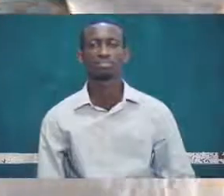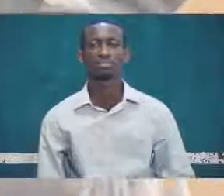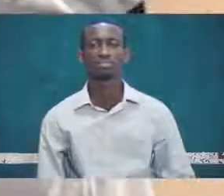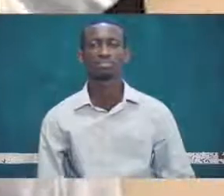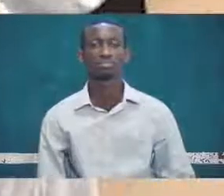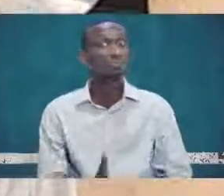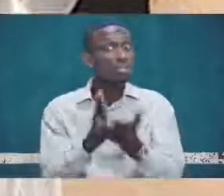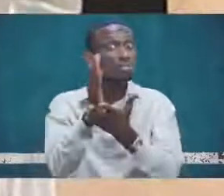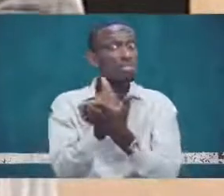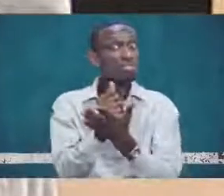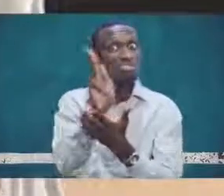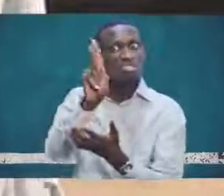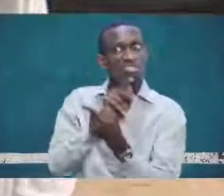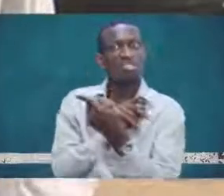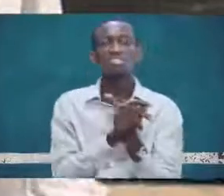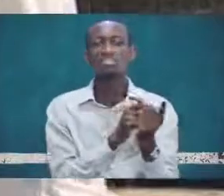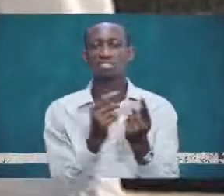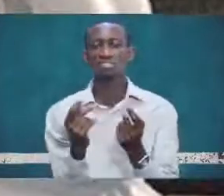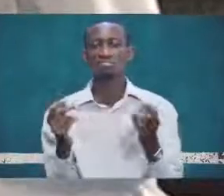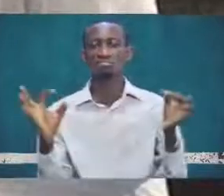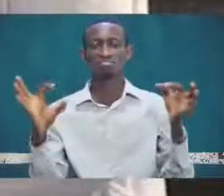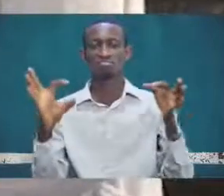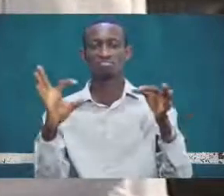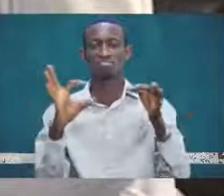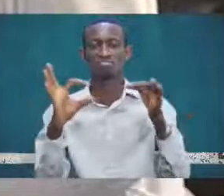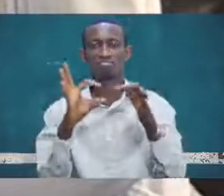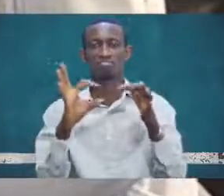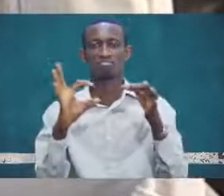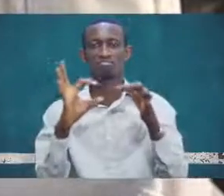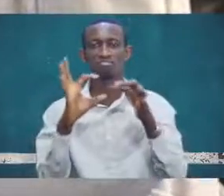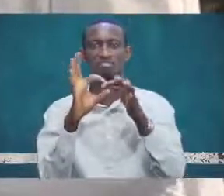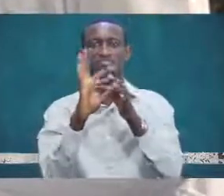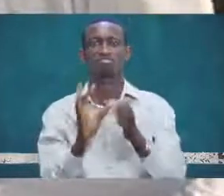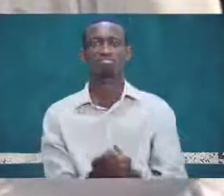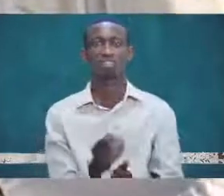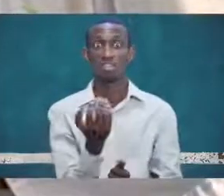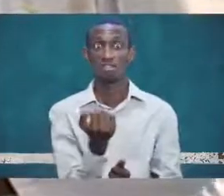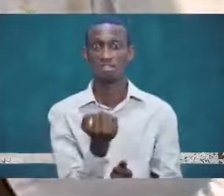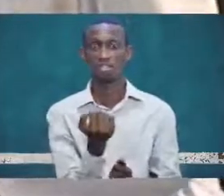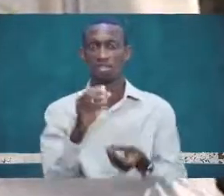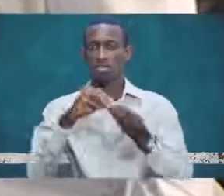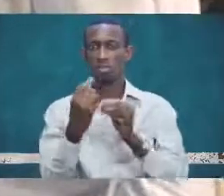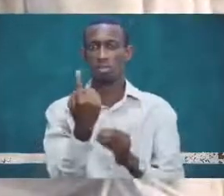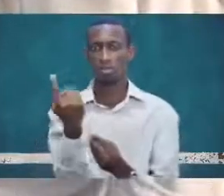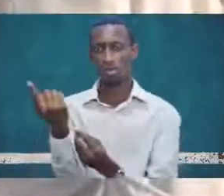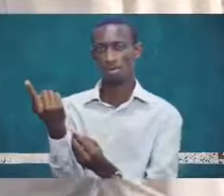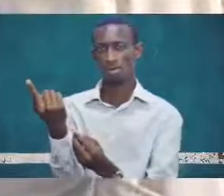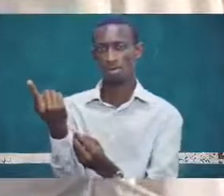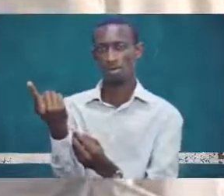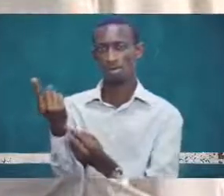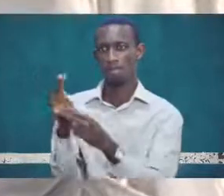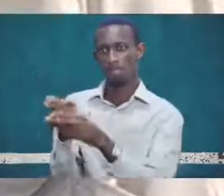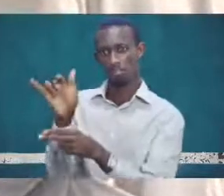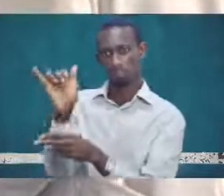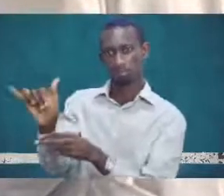Because it is relating to amount. We have one amount which is standing for y, and we have another amount which is